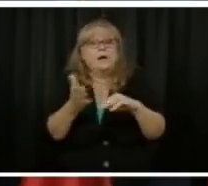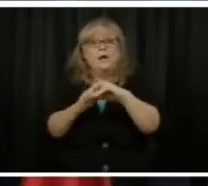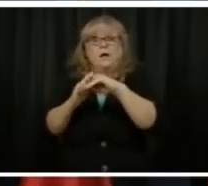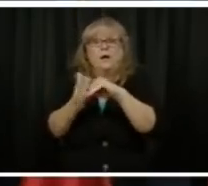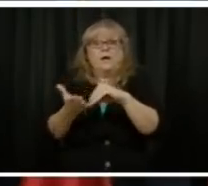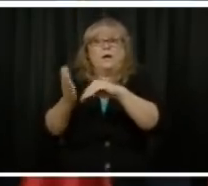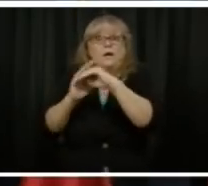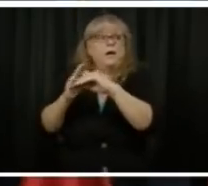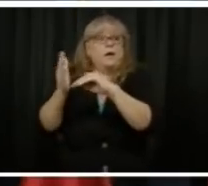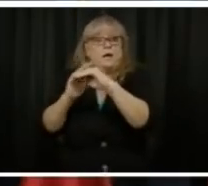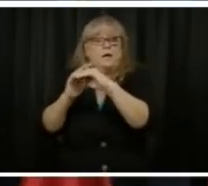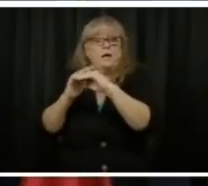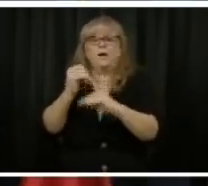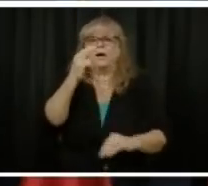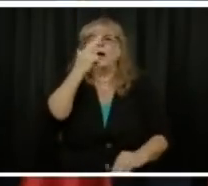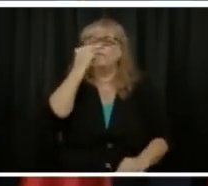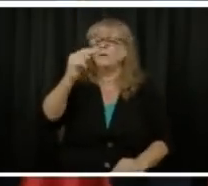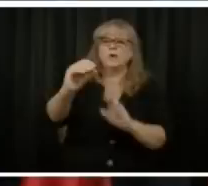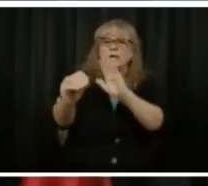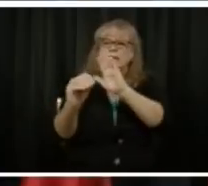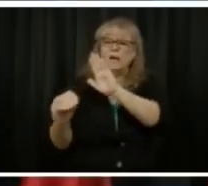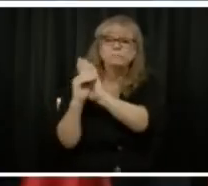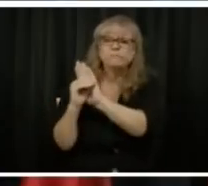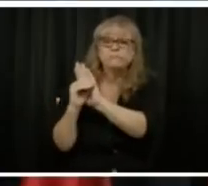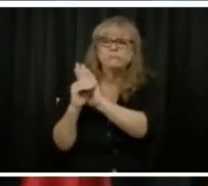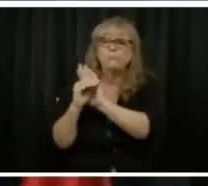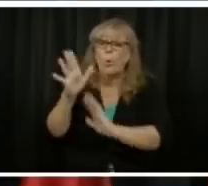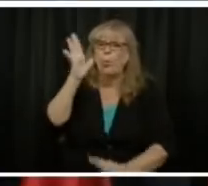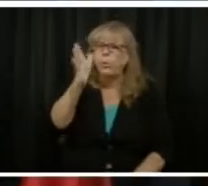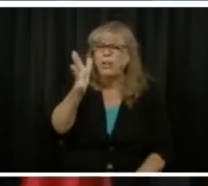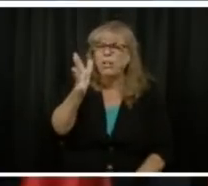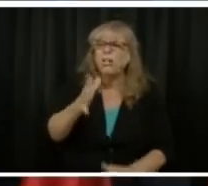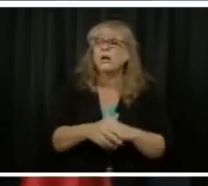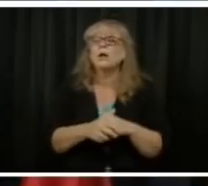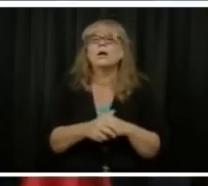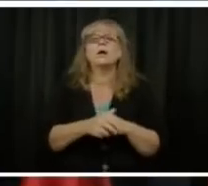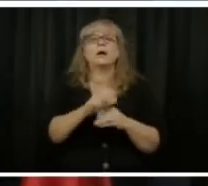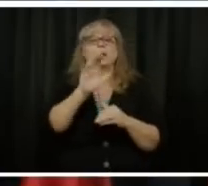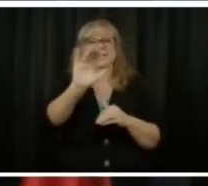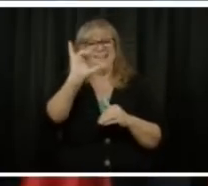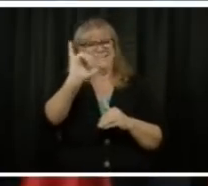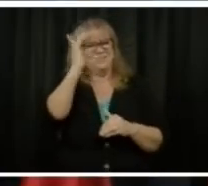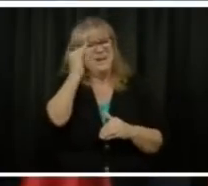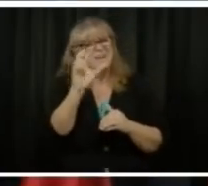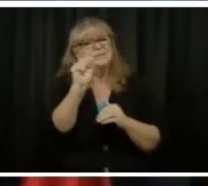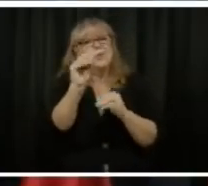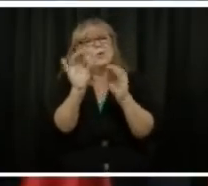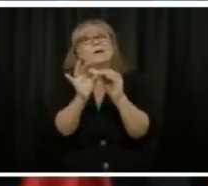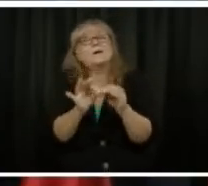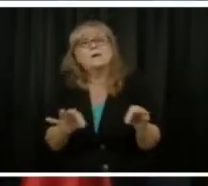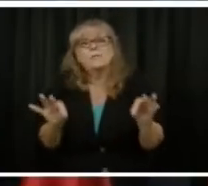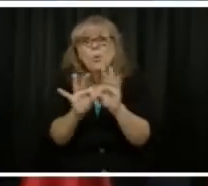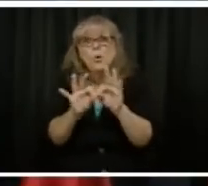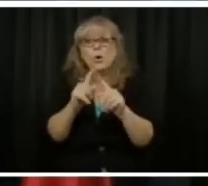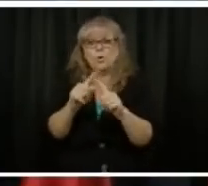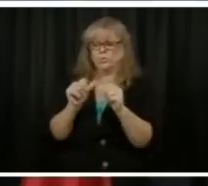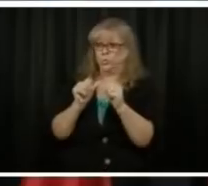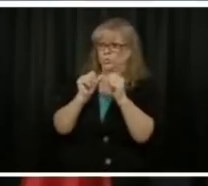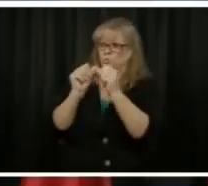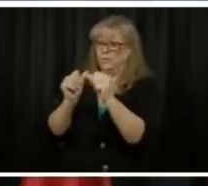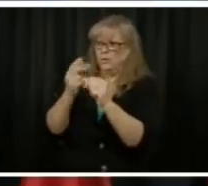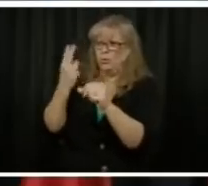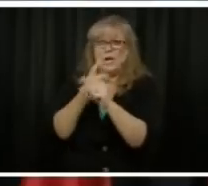why Coloradans are making great efforts to wear masks and stay 6 feet apart from others. Across our nation, we're